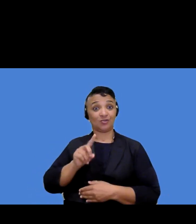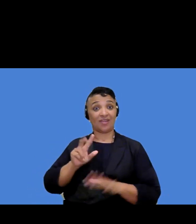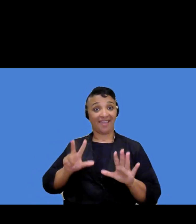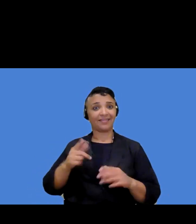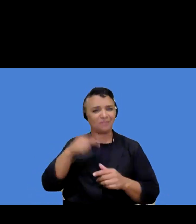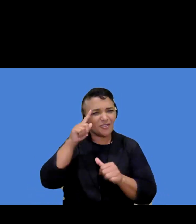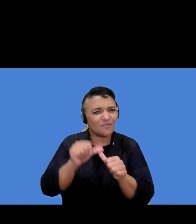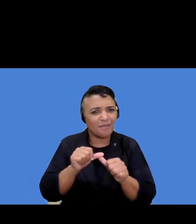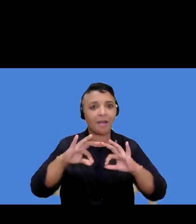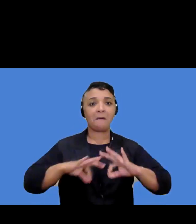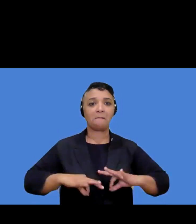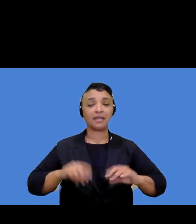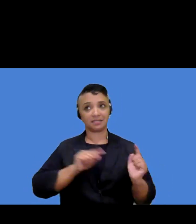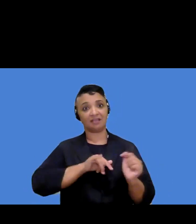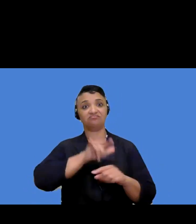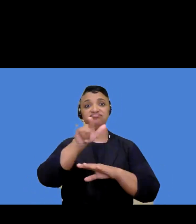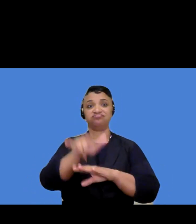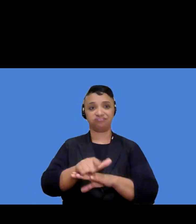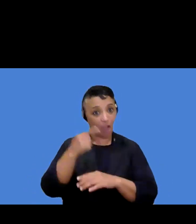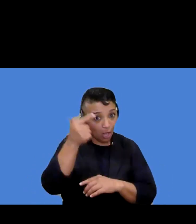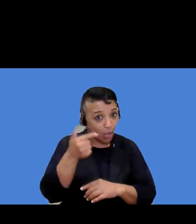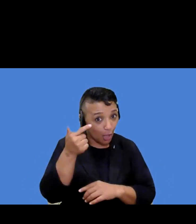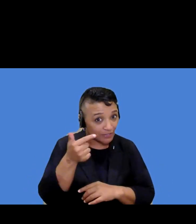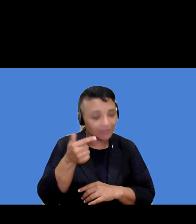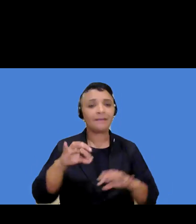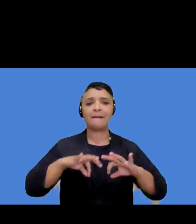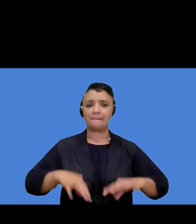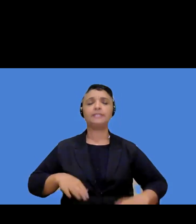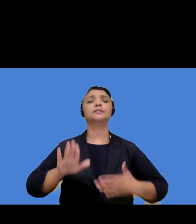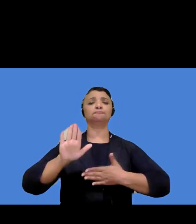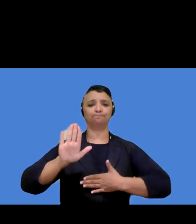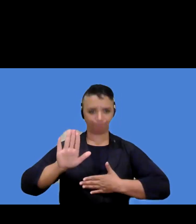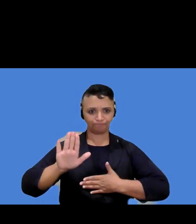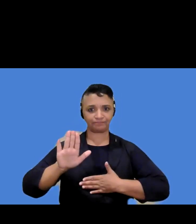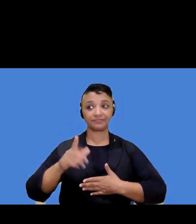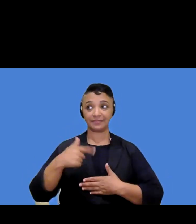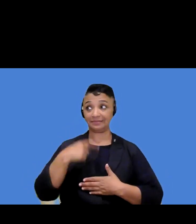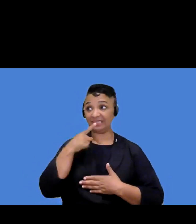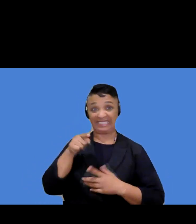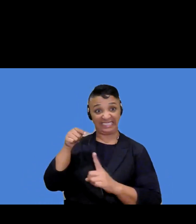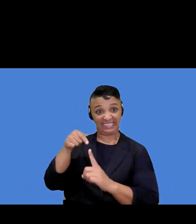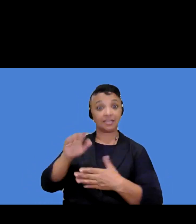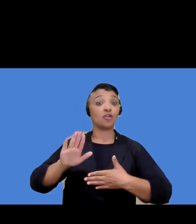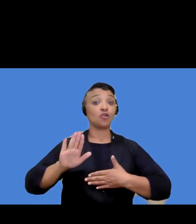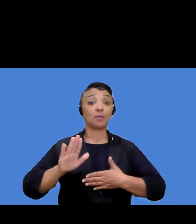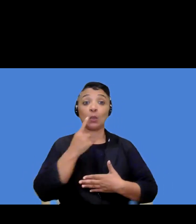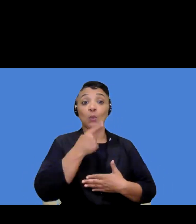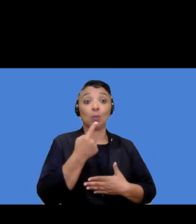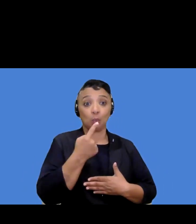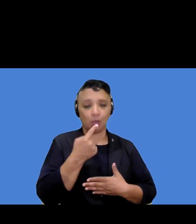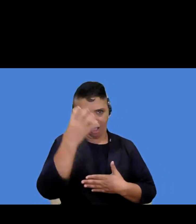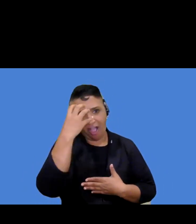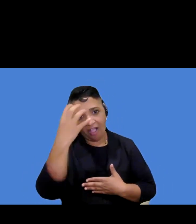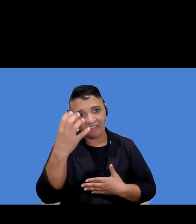was present in London at the time, and she has made a commitment. And when I say she has made a commitment, it is a commitment from our